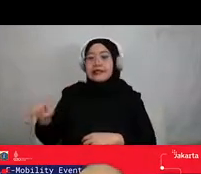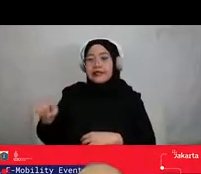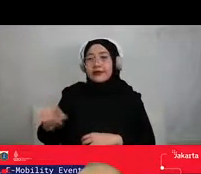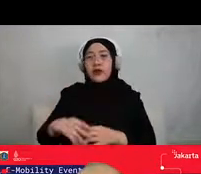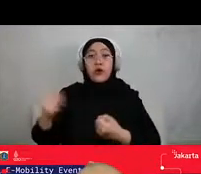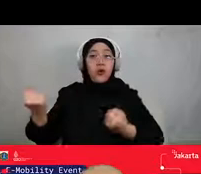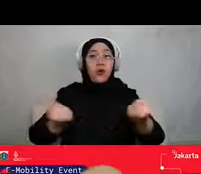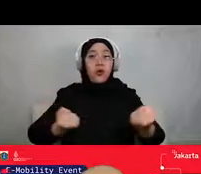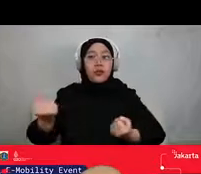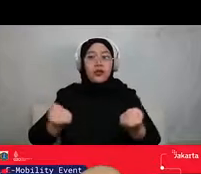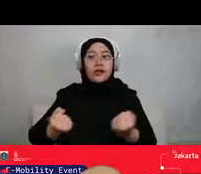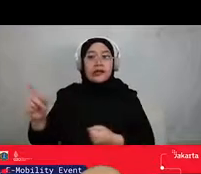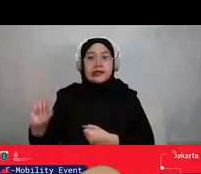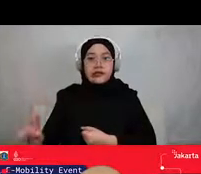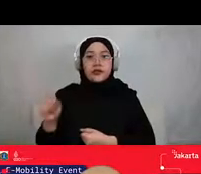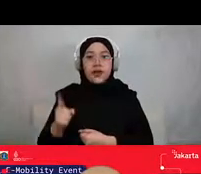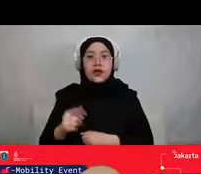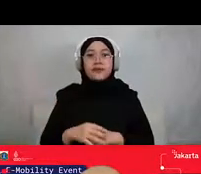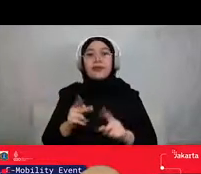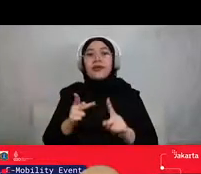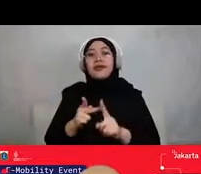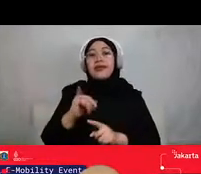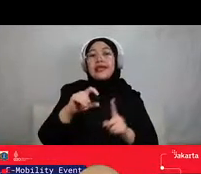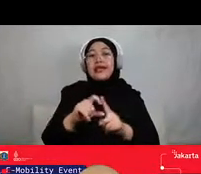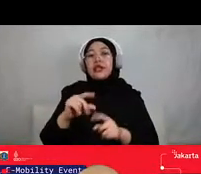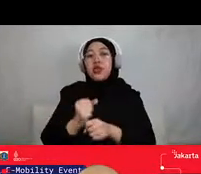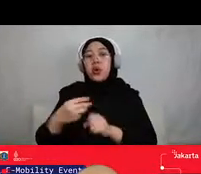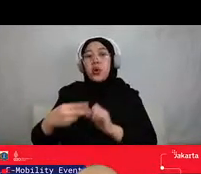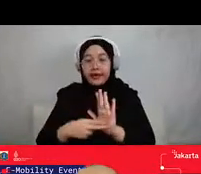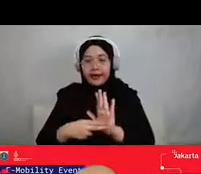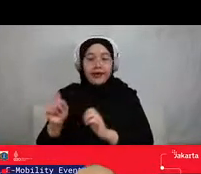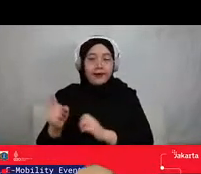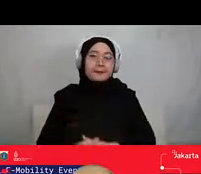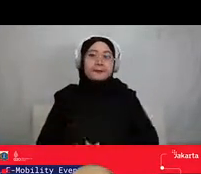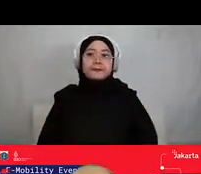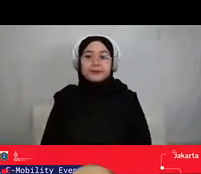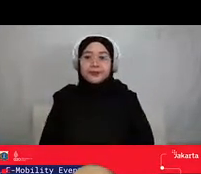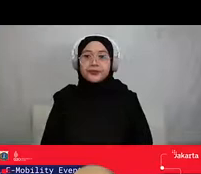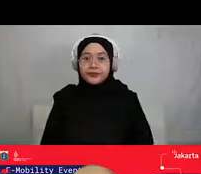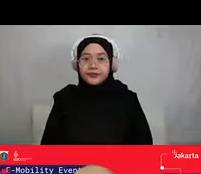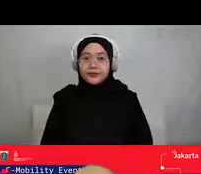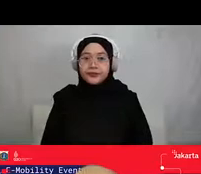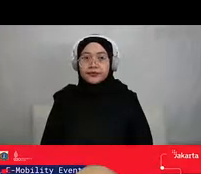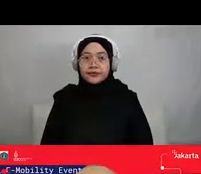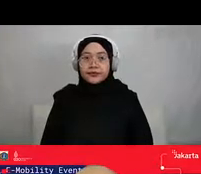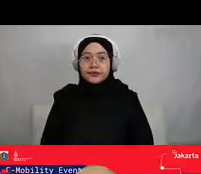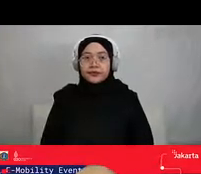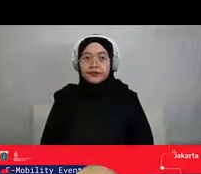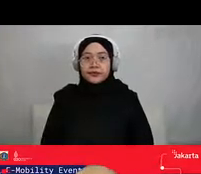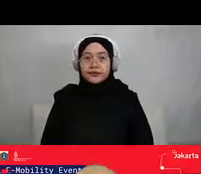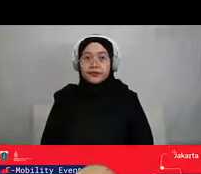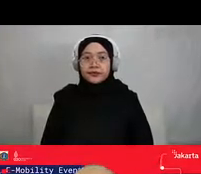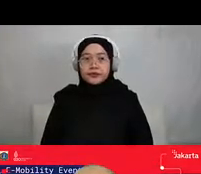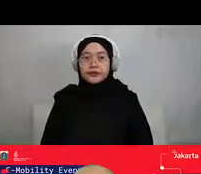primary energy source. Then the onboard energy source are the fuel tanks in case of